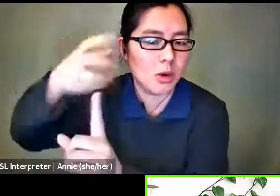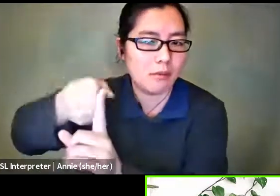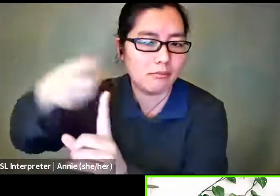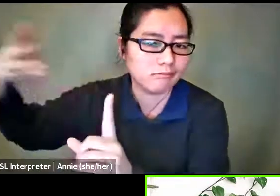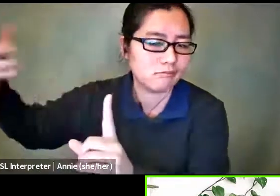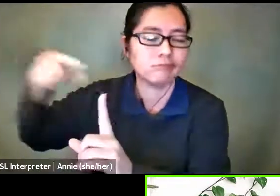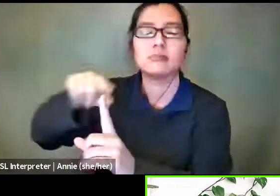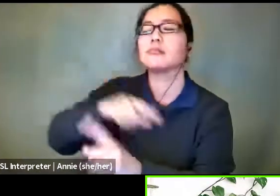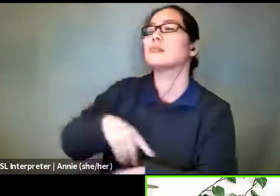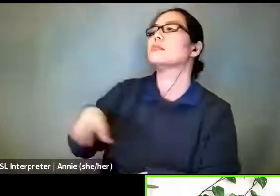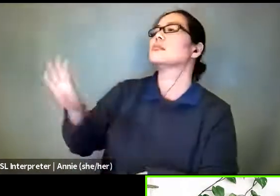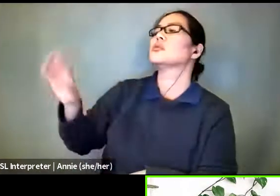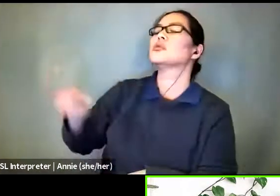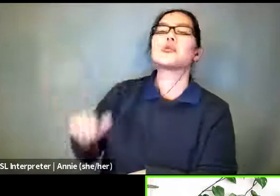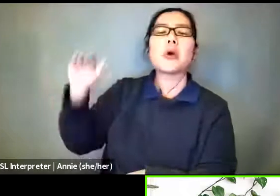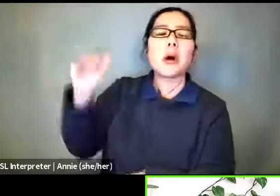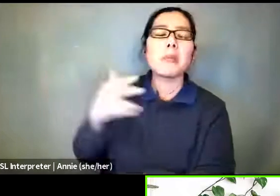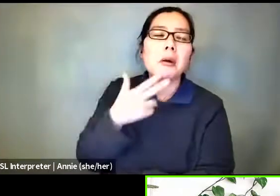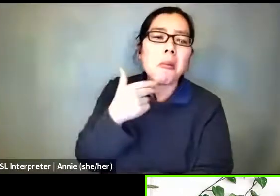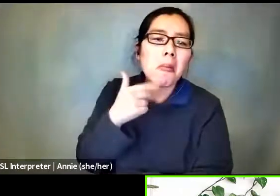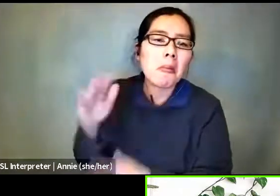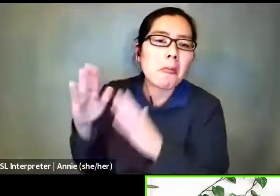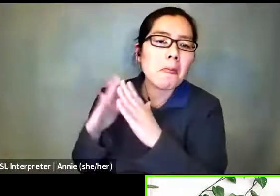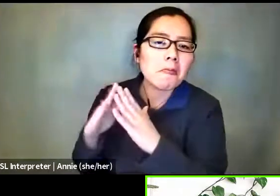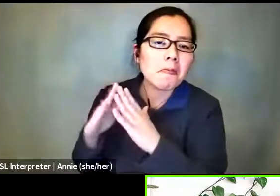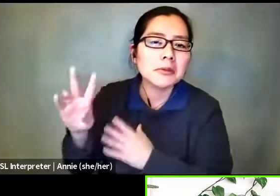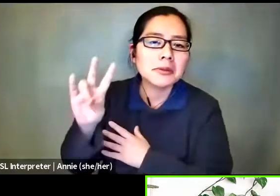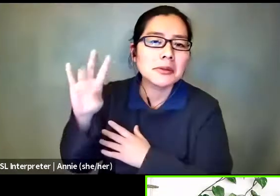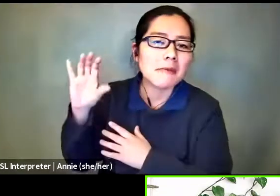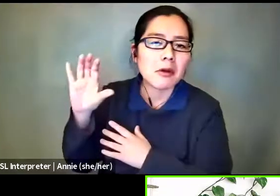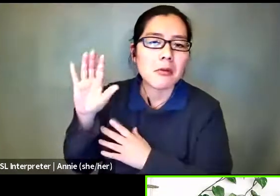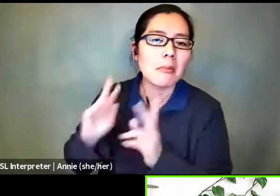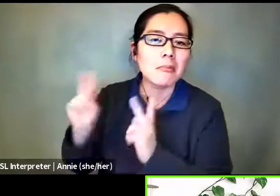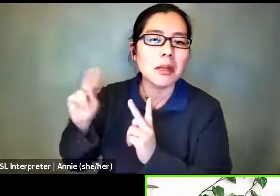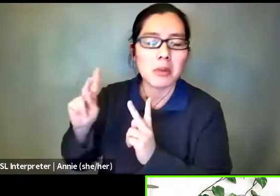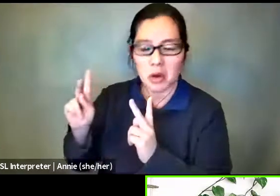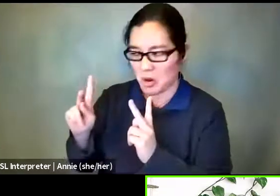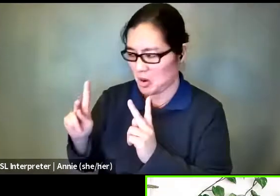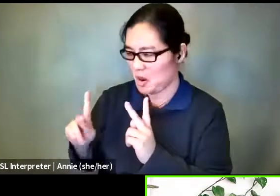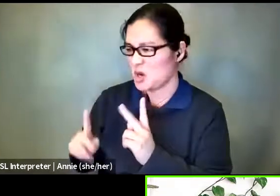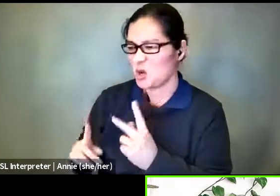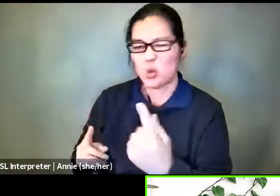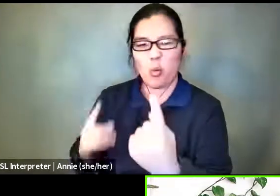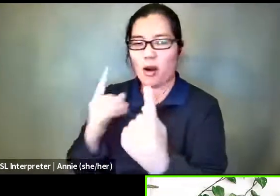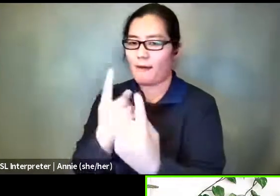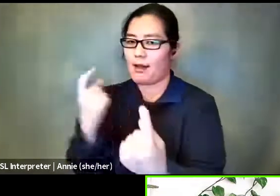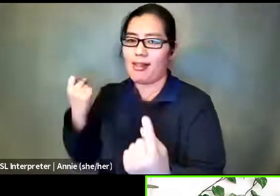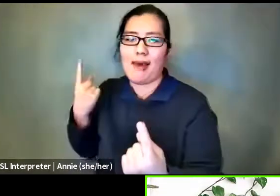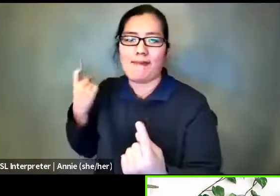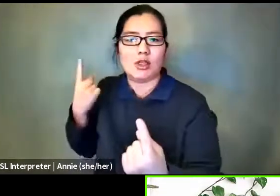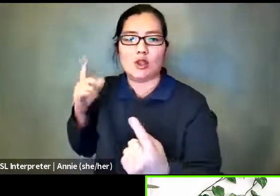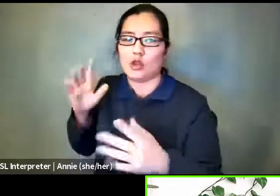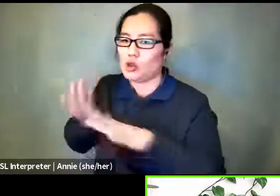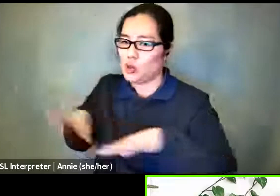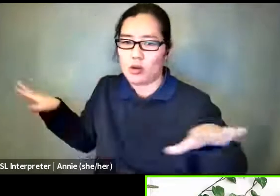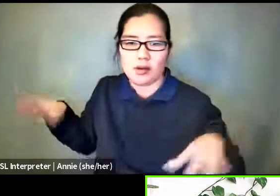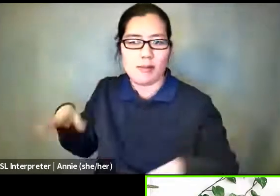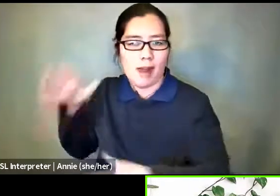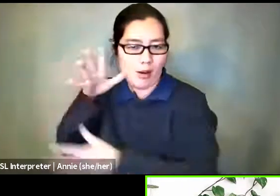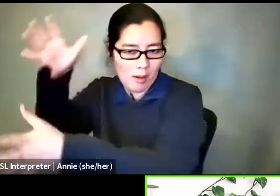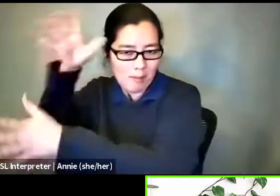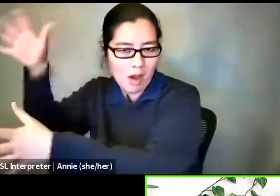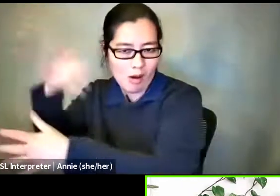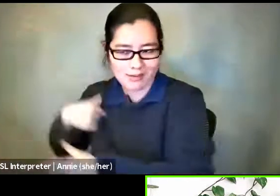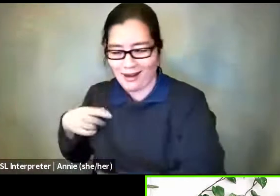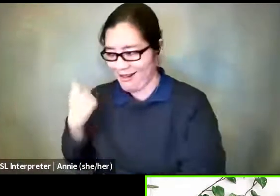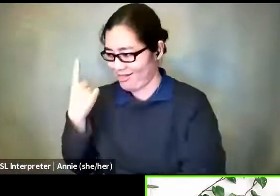village of 750 people, and was one of 11 children that my grandmother and grandfather had.